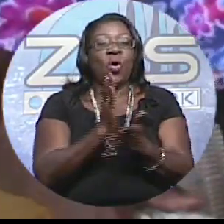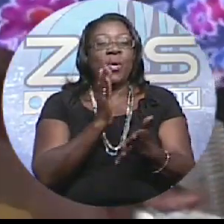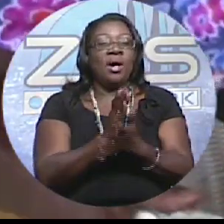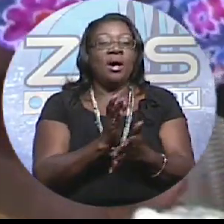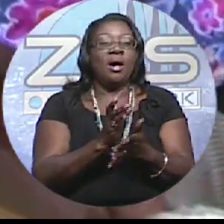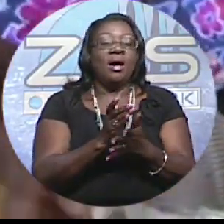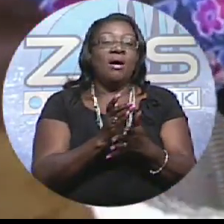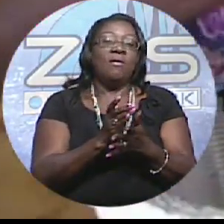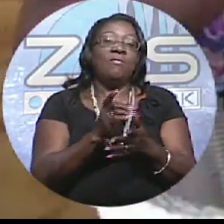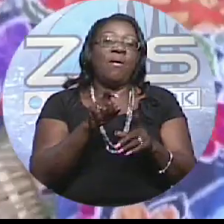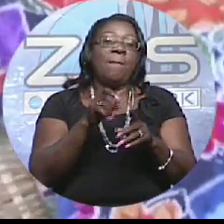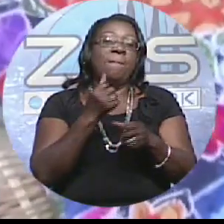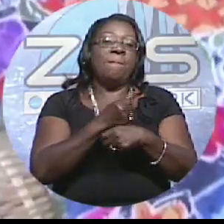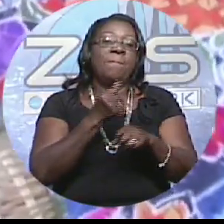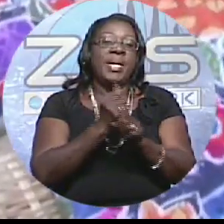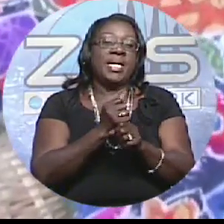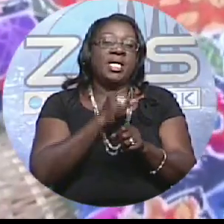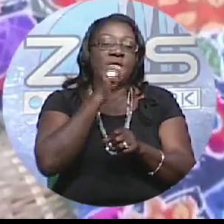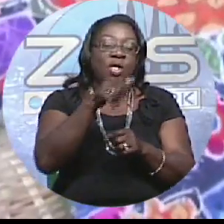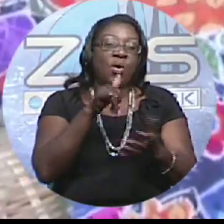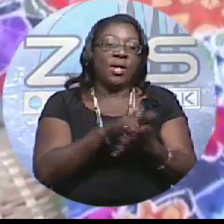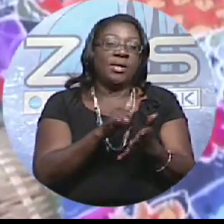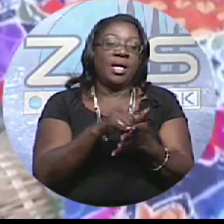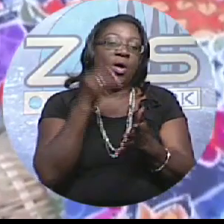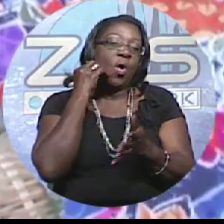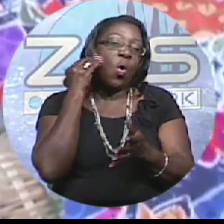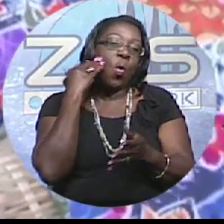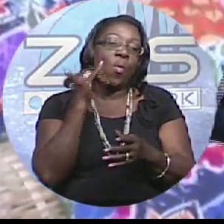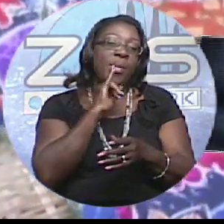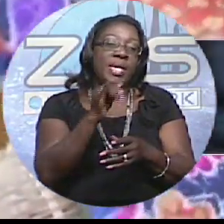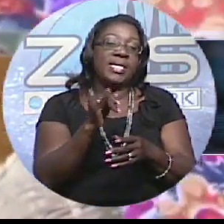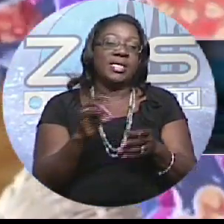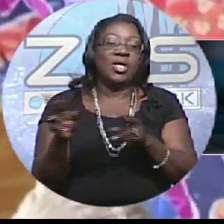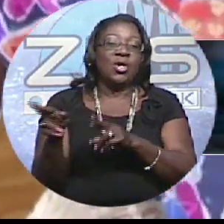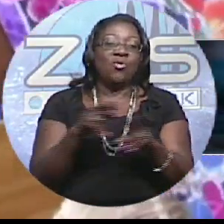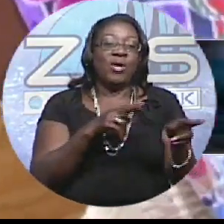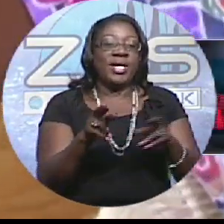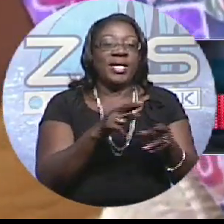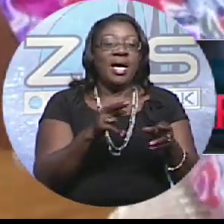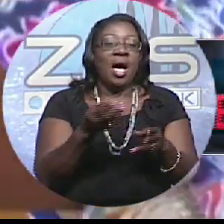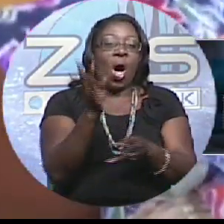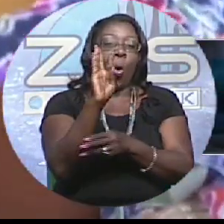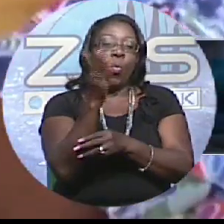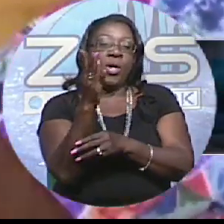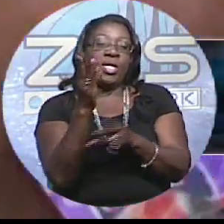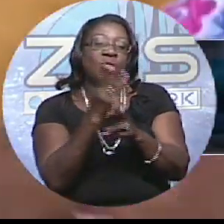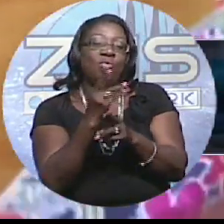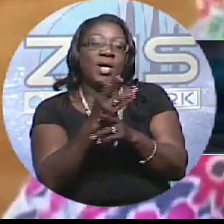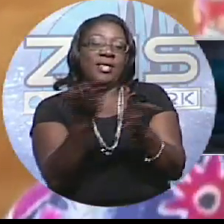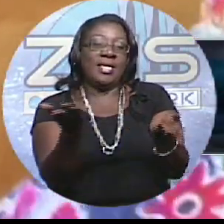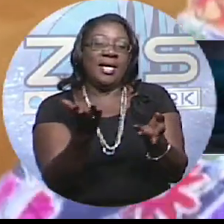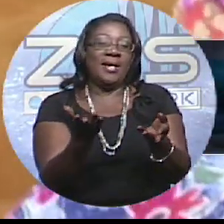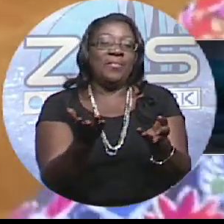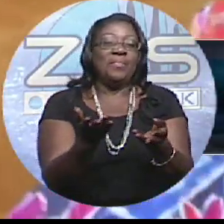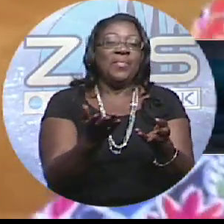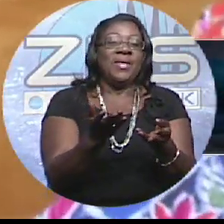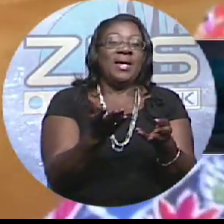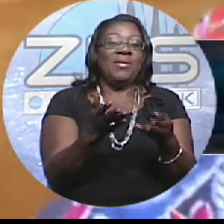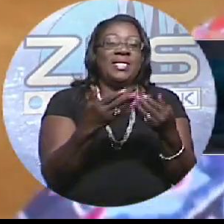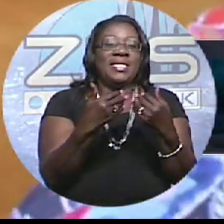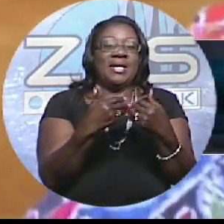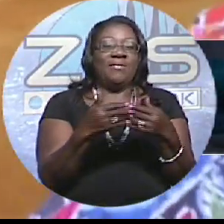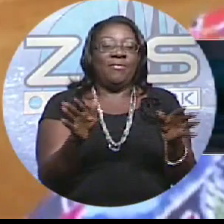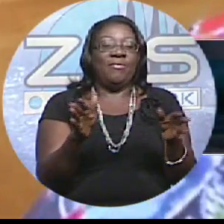her home is secure. My piece of plywood is right in the back here, one to the window. And as soon as I get through